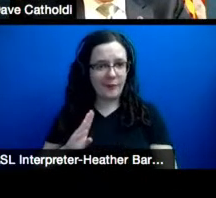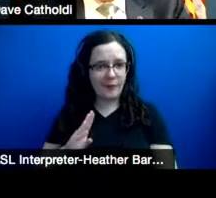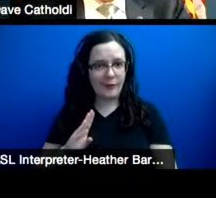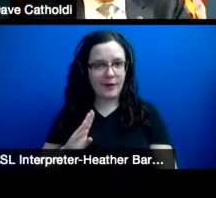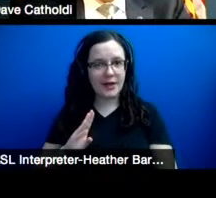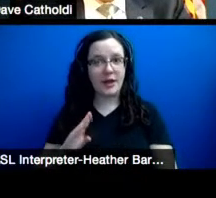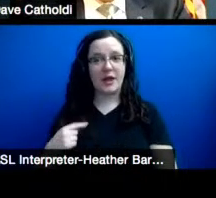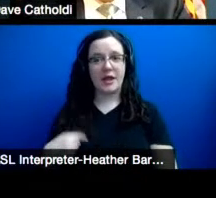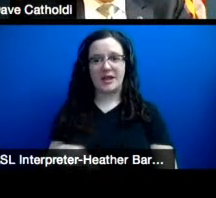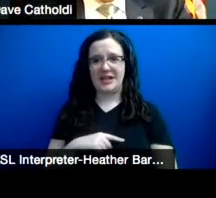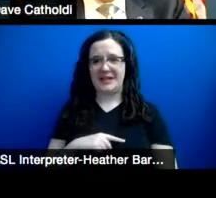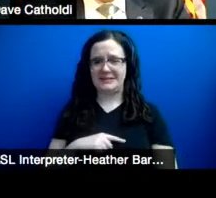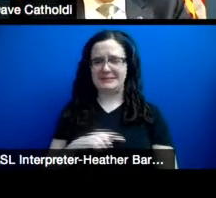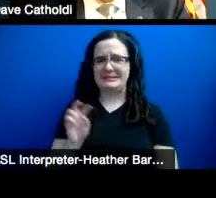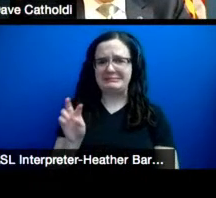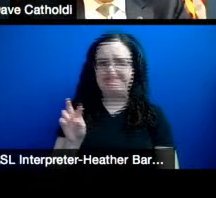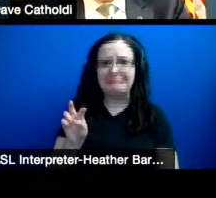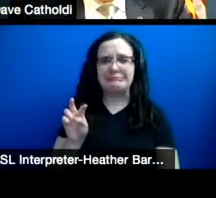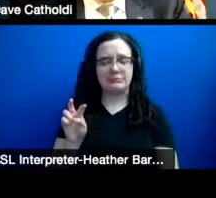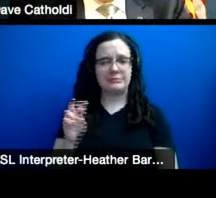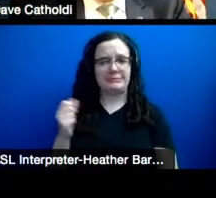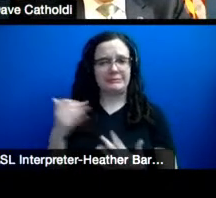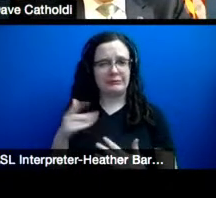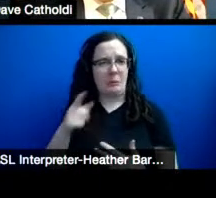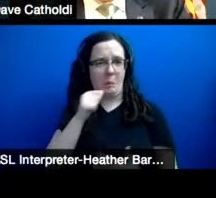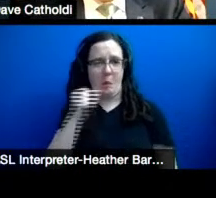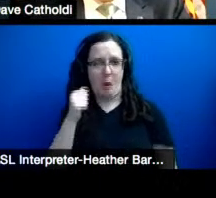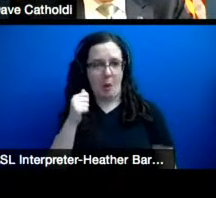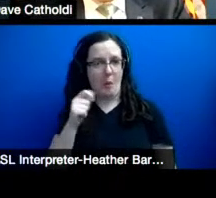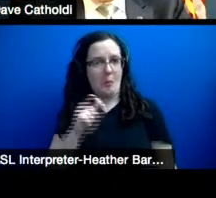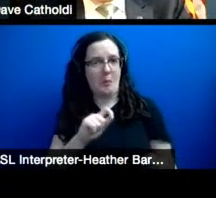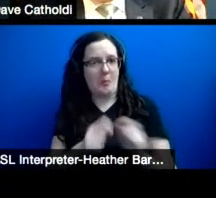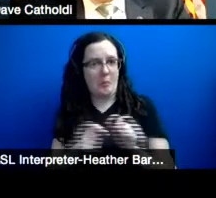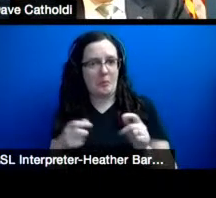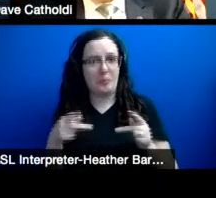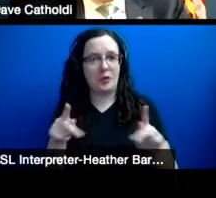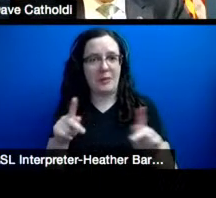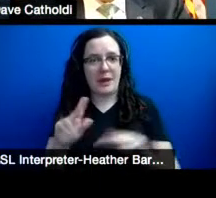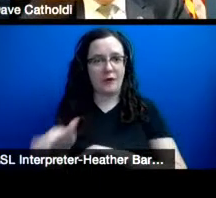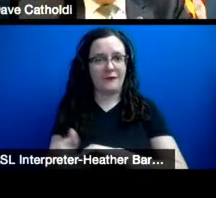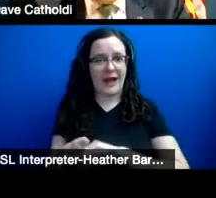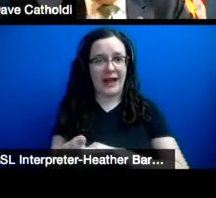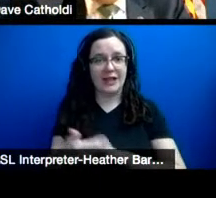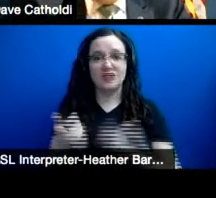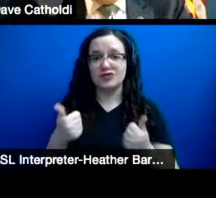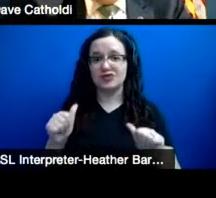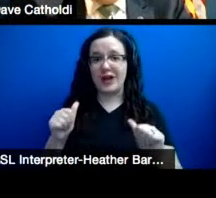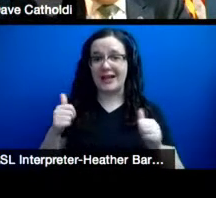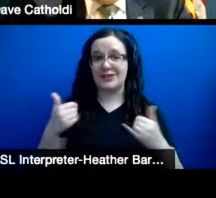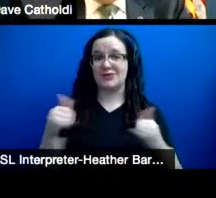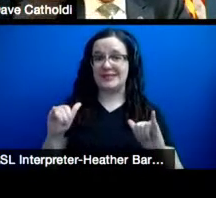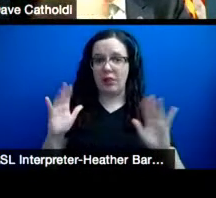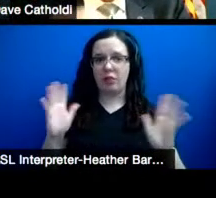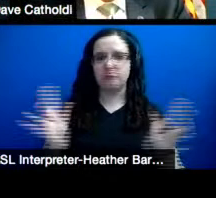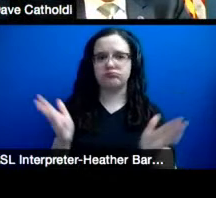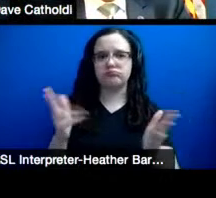fearing that we won't get this variance and looking to still keep our project moving